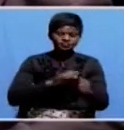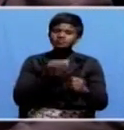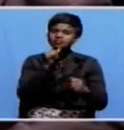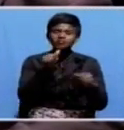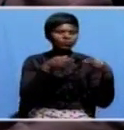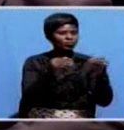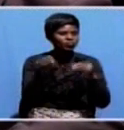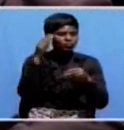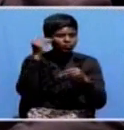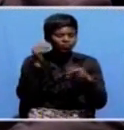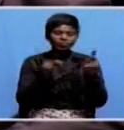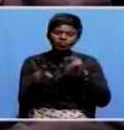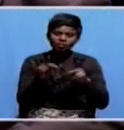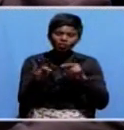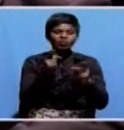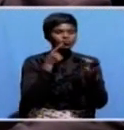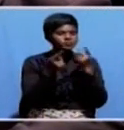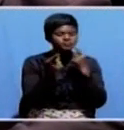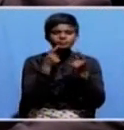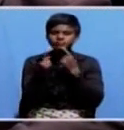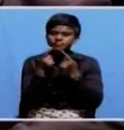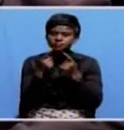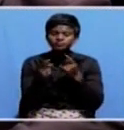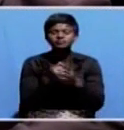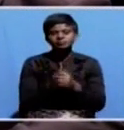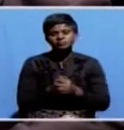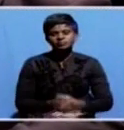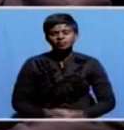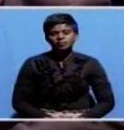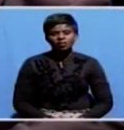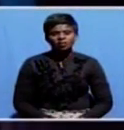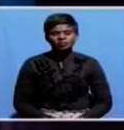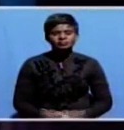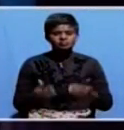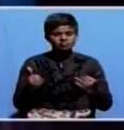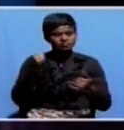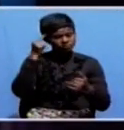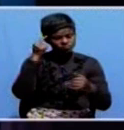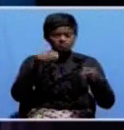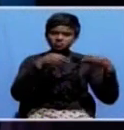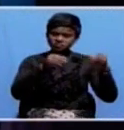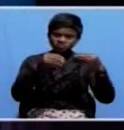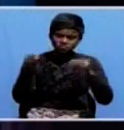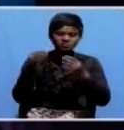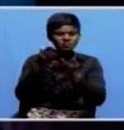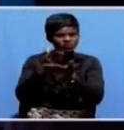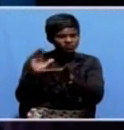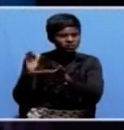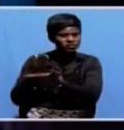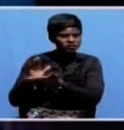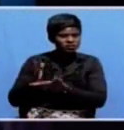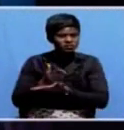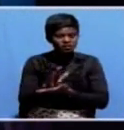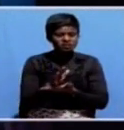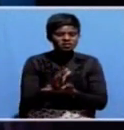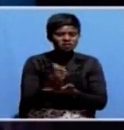nationalized because people were talking. Do you think the privatization should have been phased? Privatize a